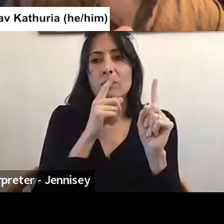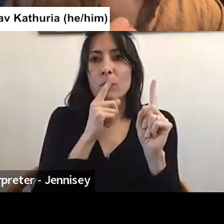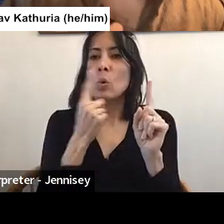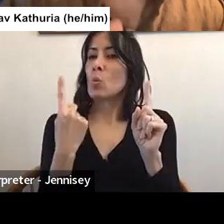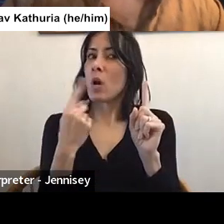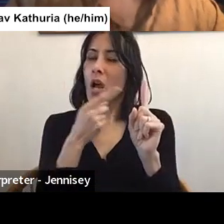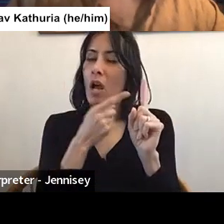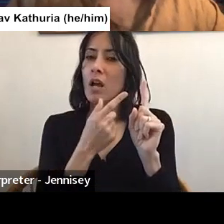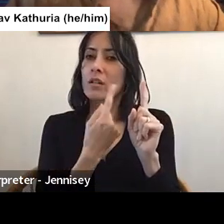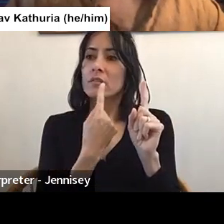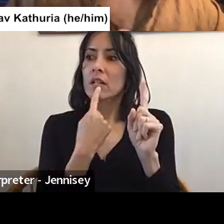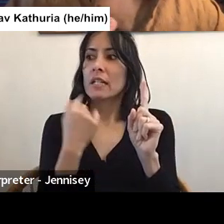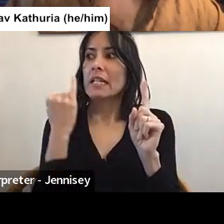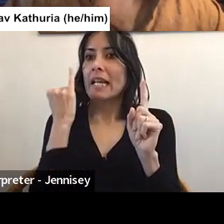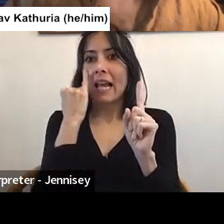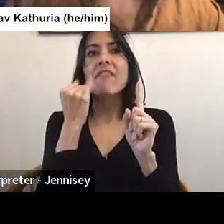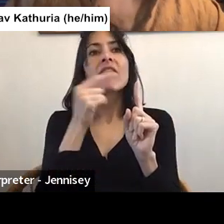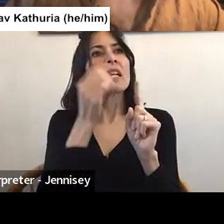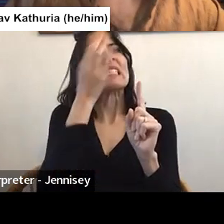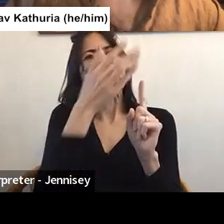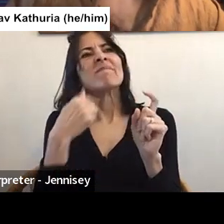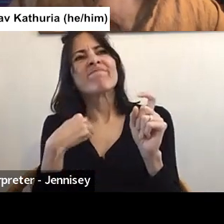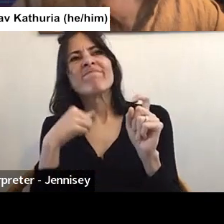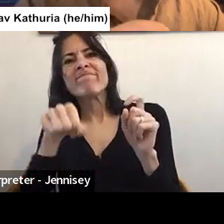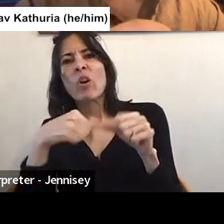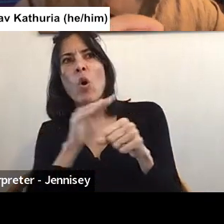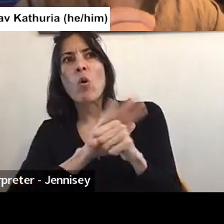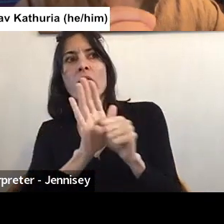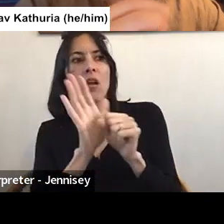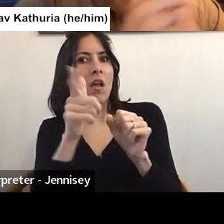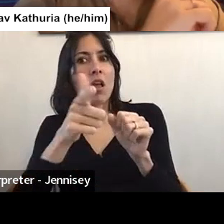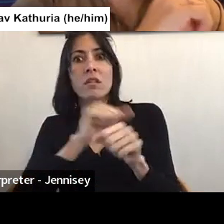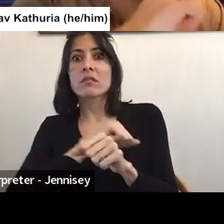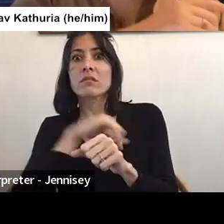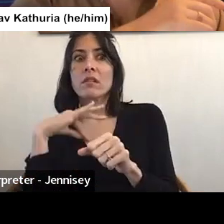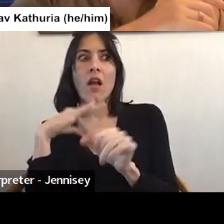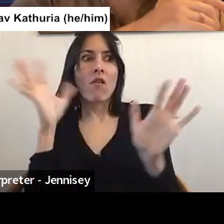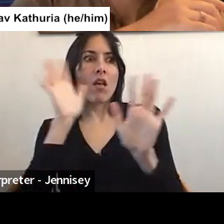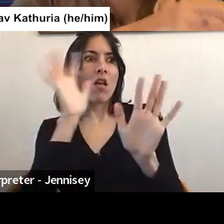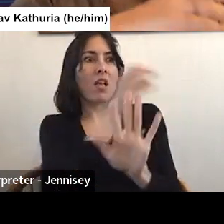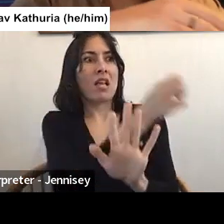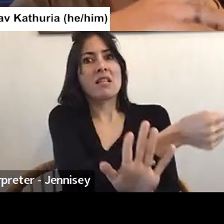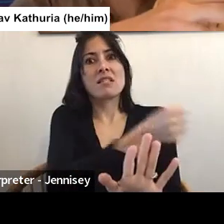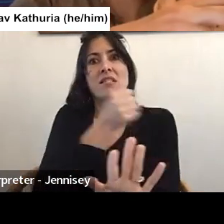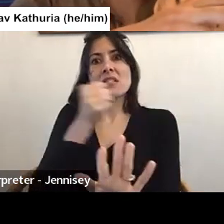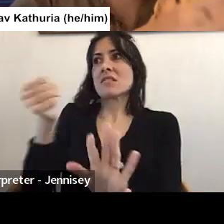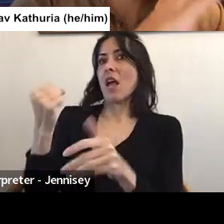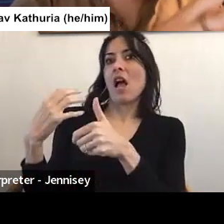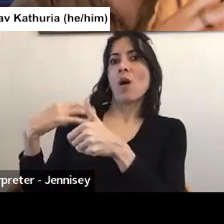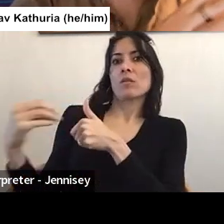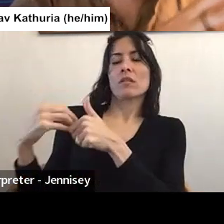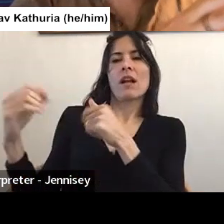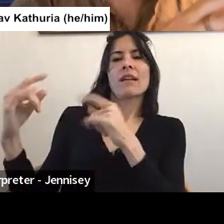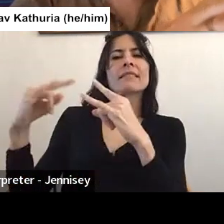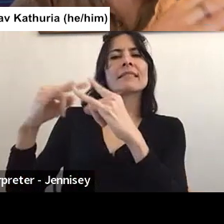is when people were sharing that they had COVID, they were taken out of their cell into a makeshift tent outside the prison. And this is